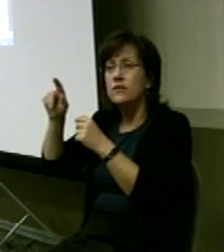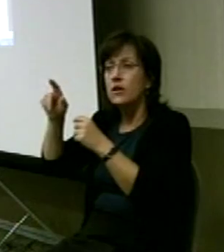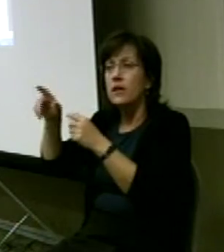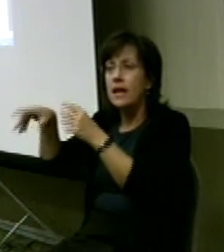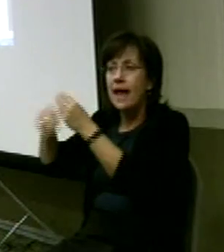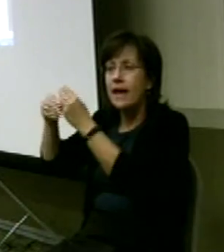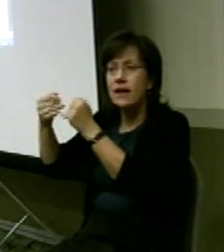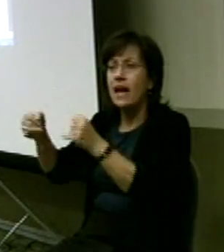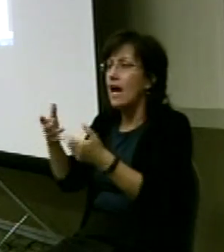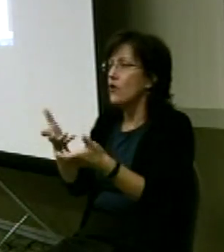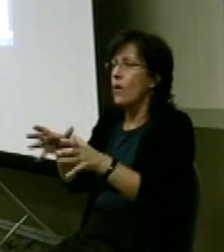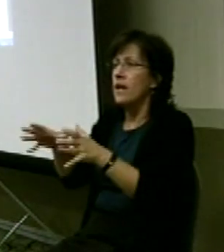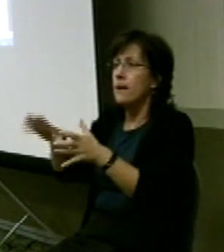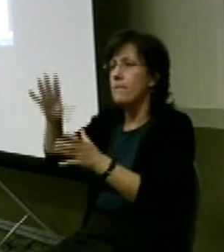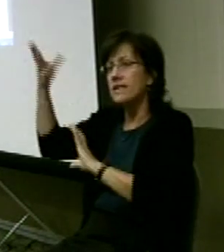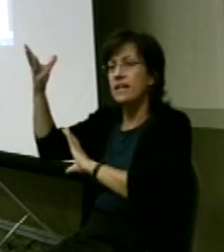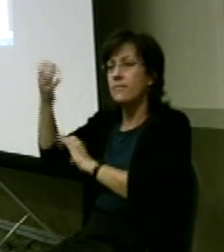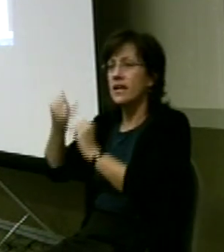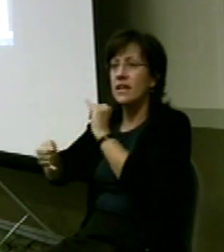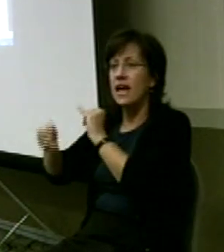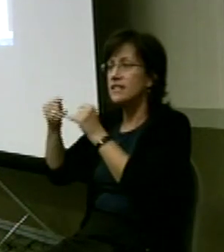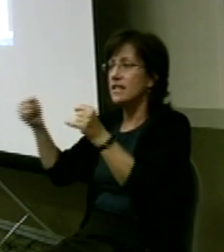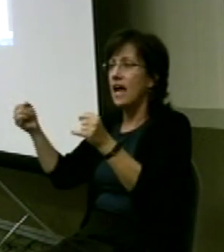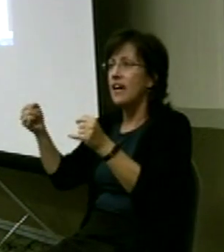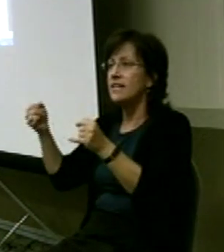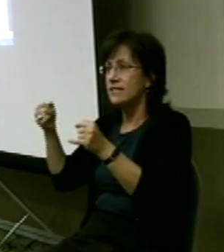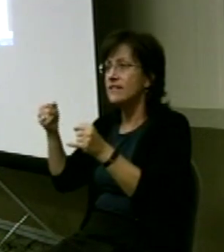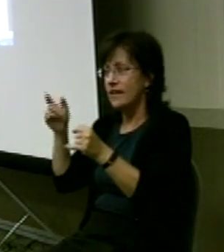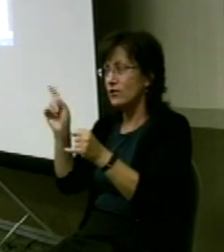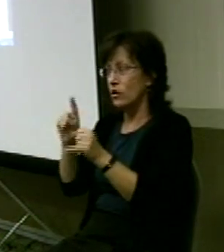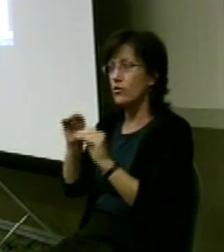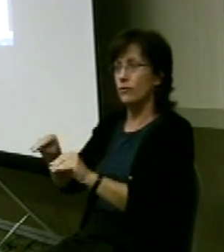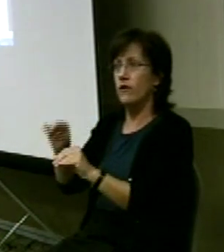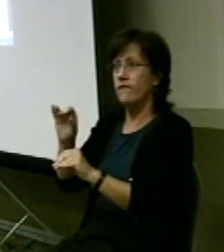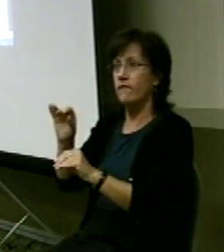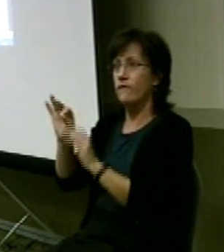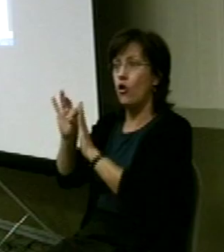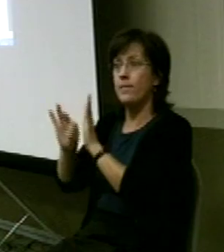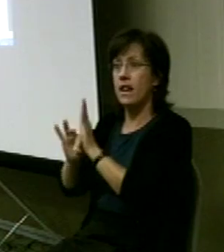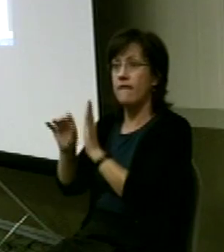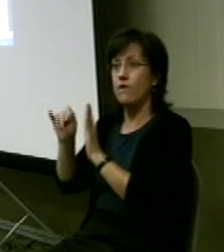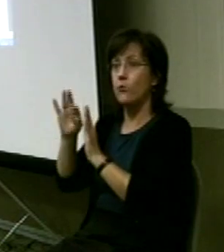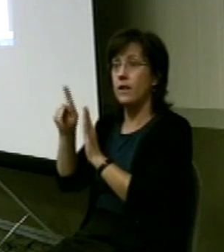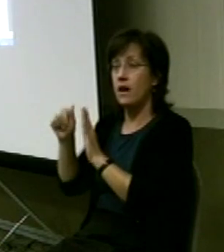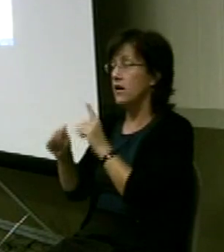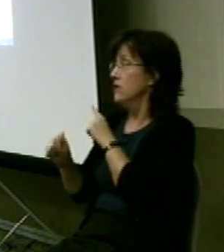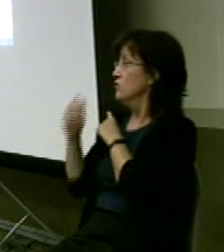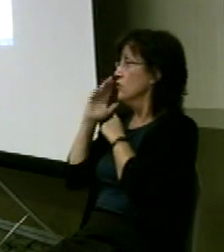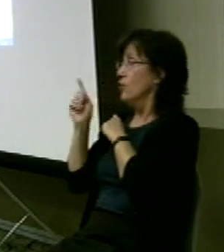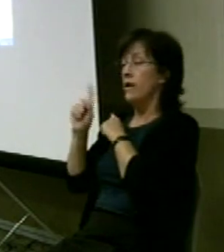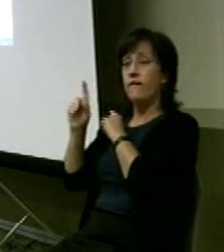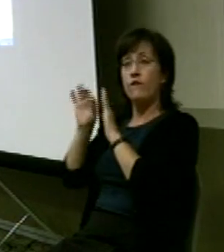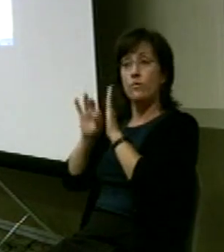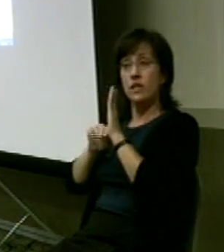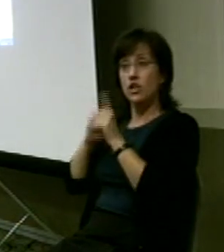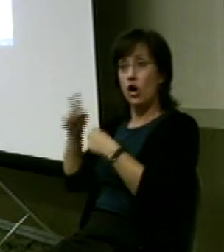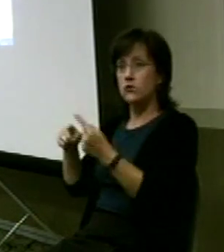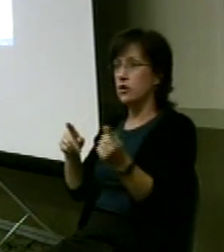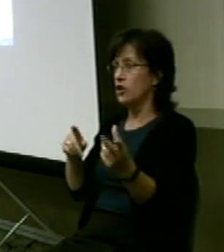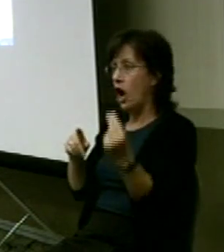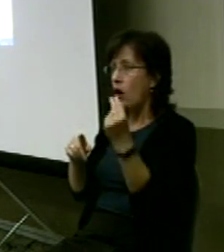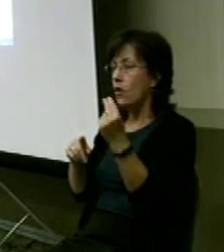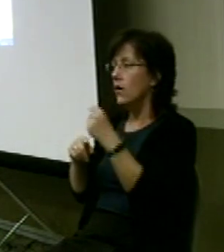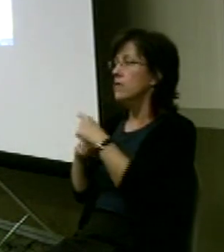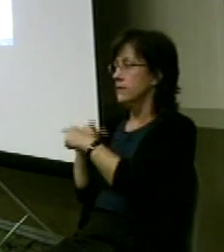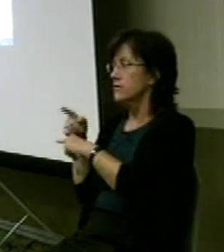Because you don't want to mess up that last line that's red. Right. Because isn't that where you put your formula? Right. Do you guys know where the formula goes? Can you click on